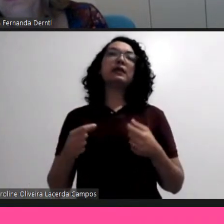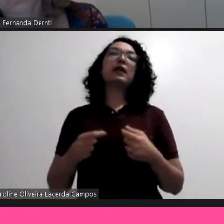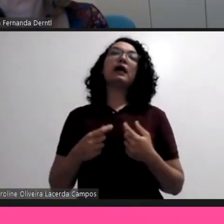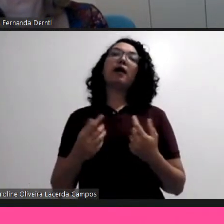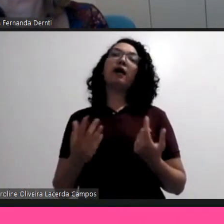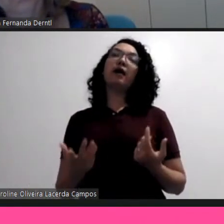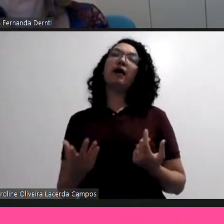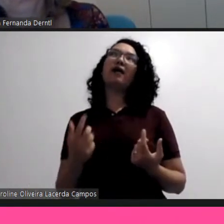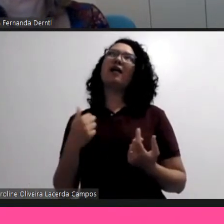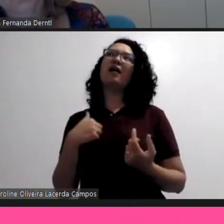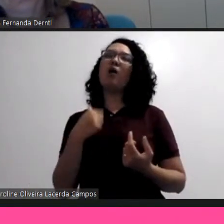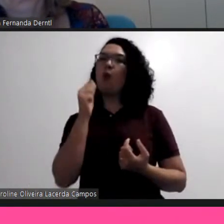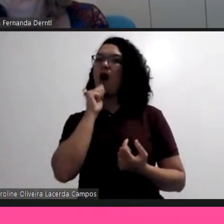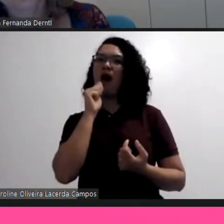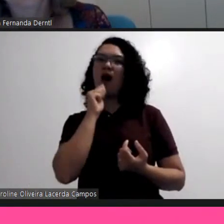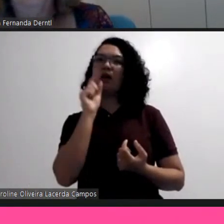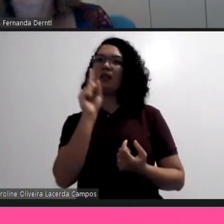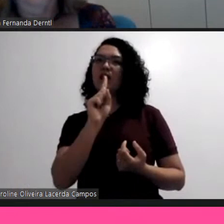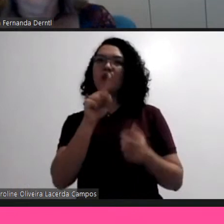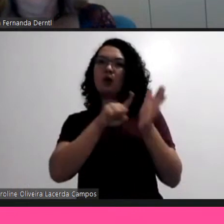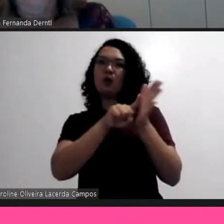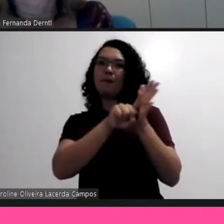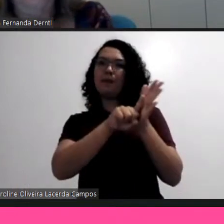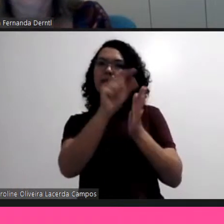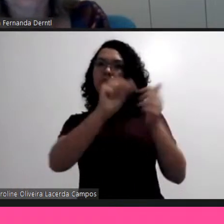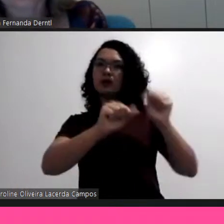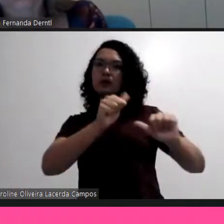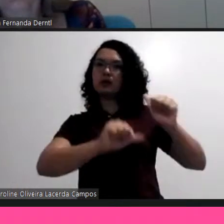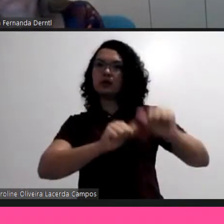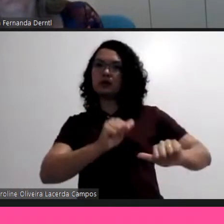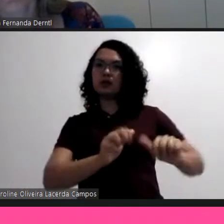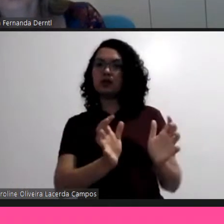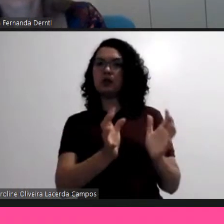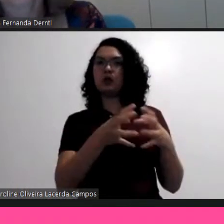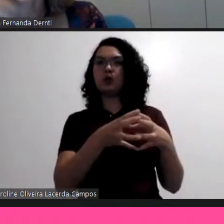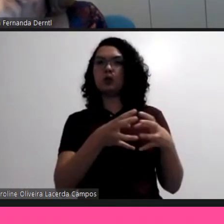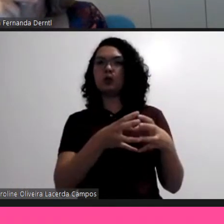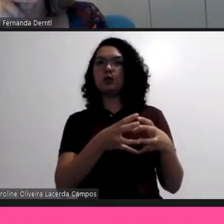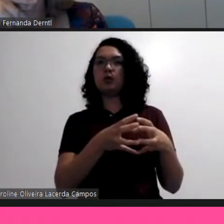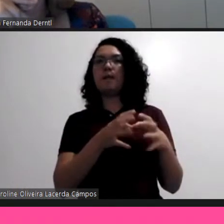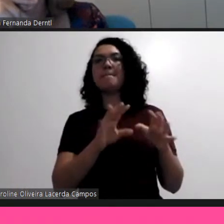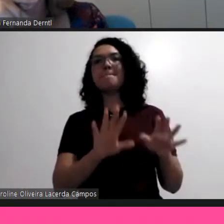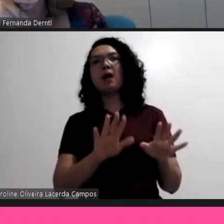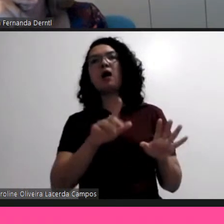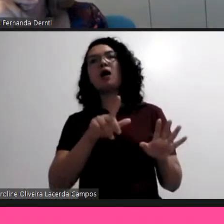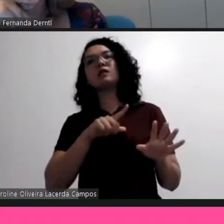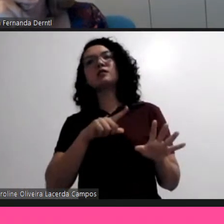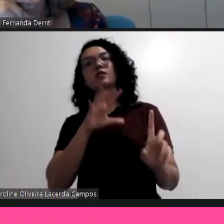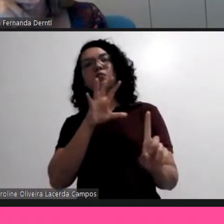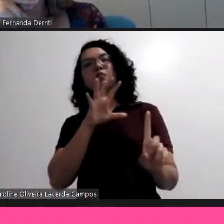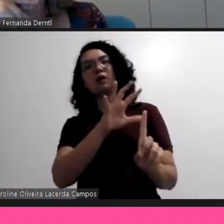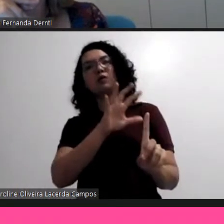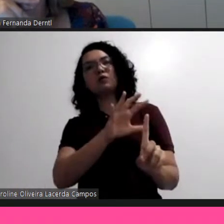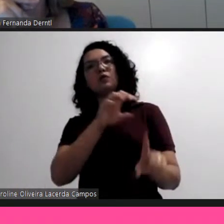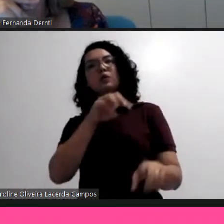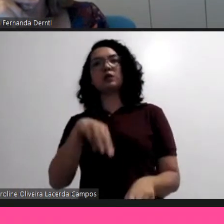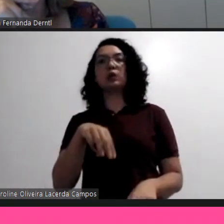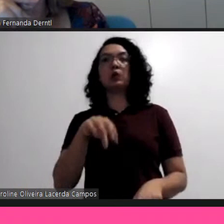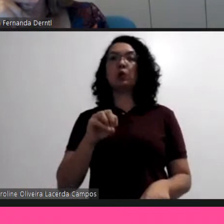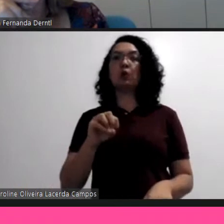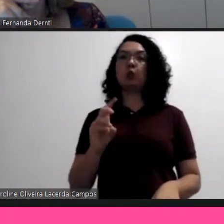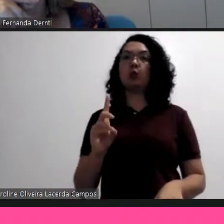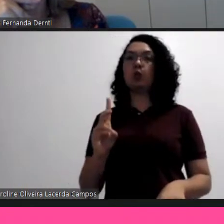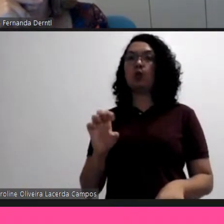modernism, which was more used by the Johannesburg, what was called the Zero Hour Group, which had very strong links